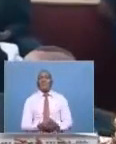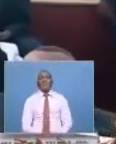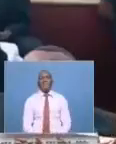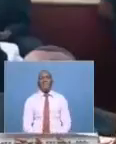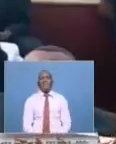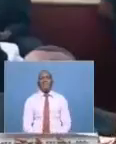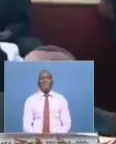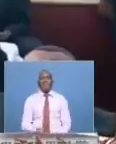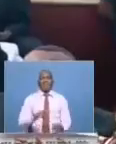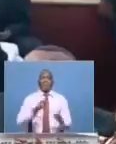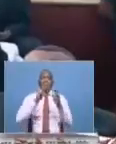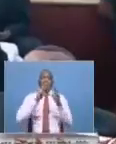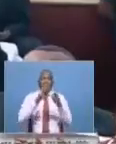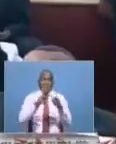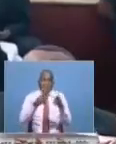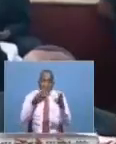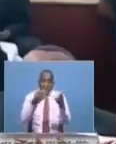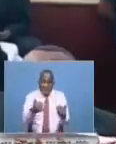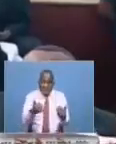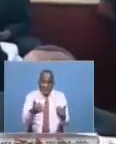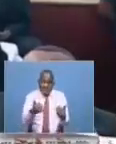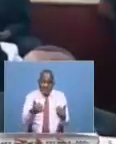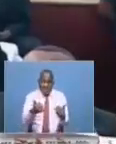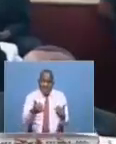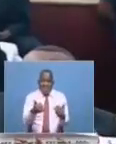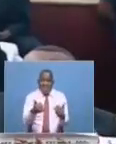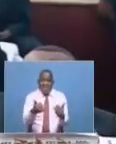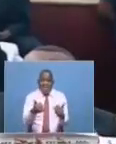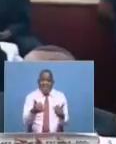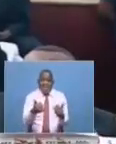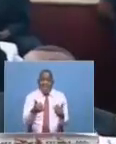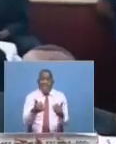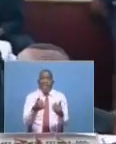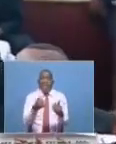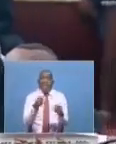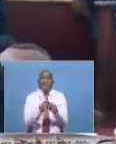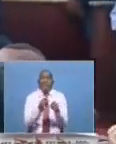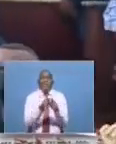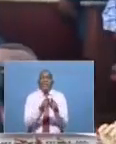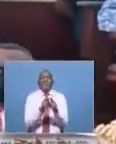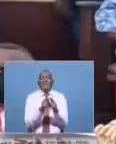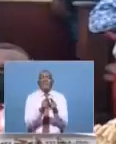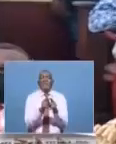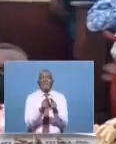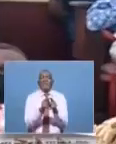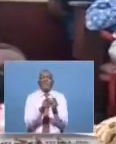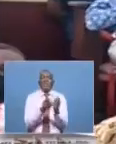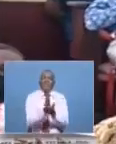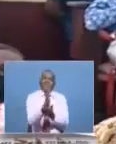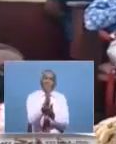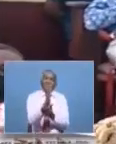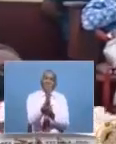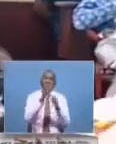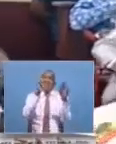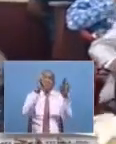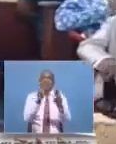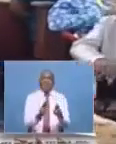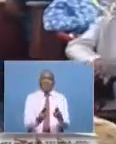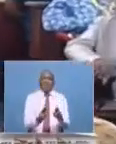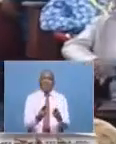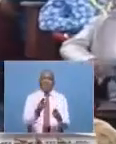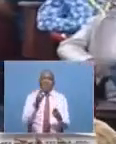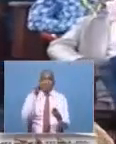the answer now claims to be the correct results. So you have a